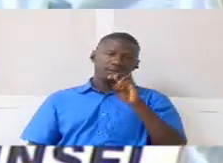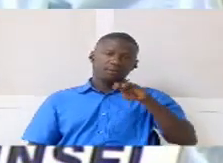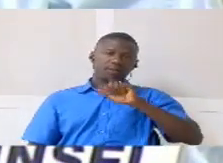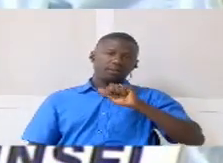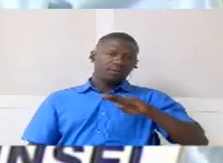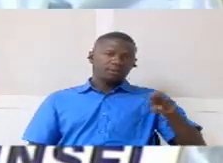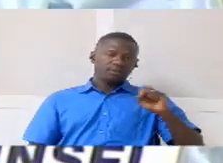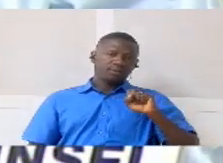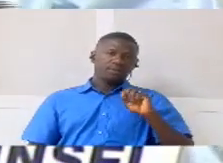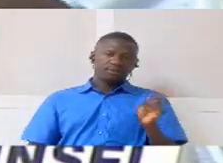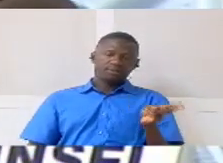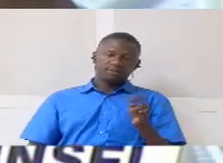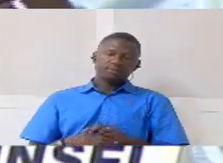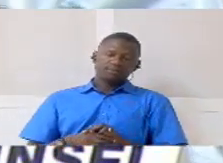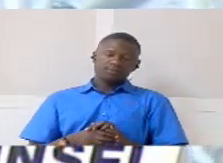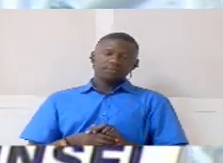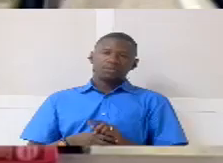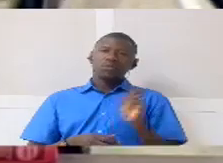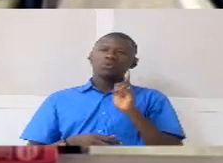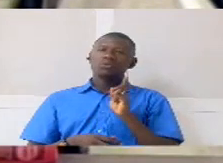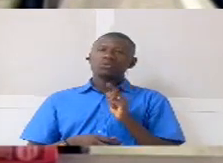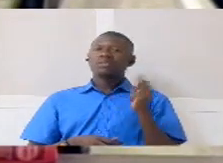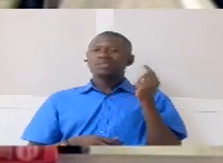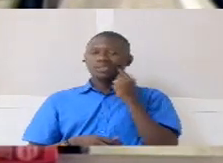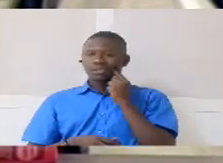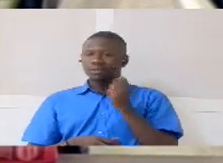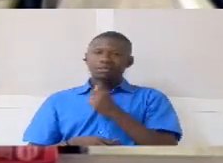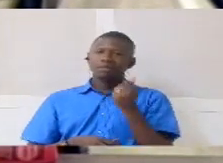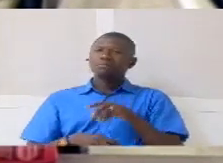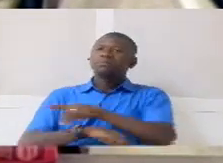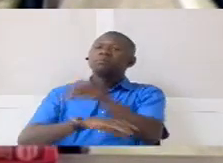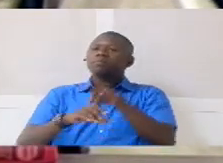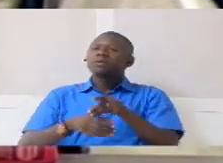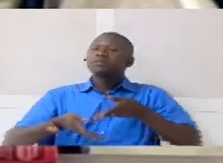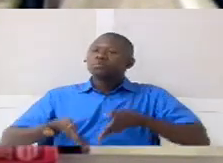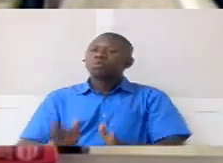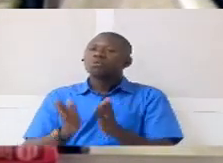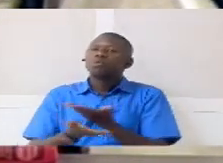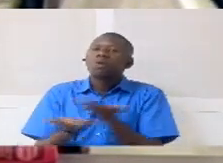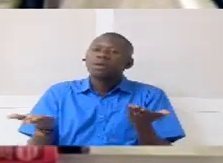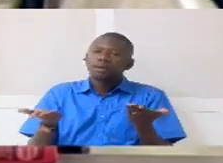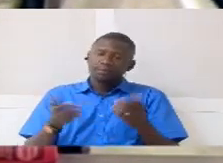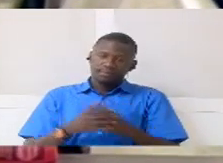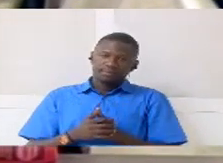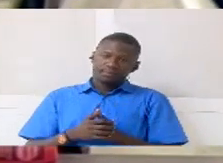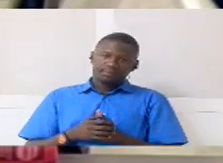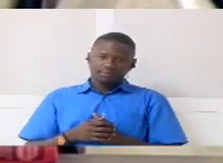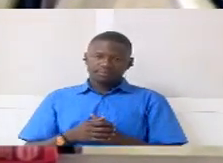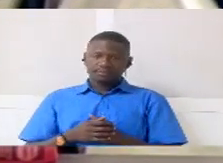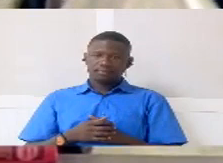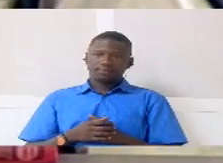What is your date and place of birth? Ilulu alaya ke ulutas lunjuma le sanjuma ani ulutas ate juma